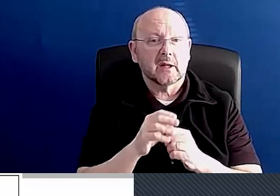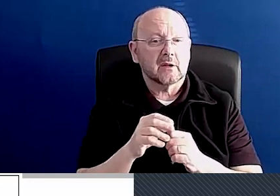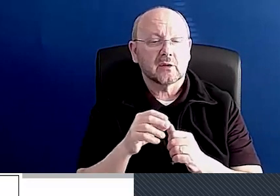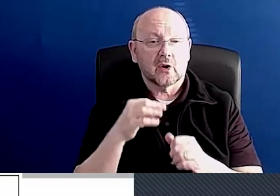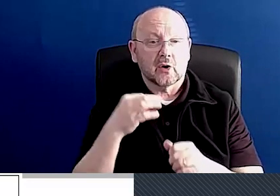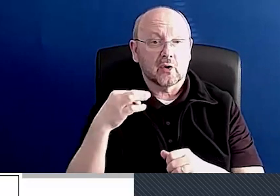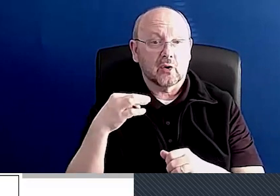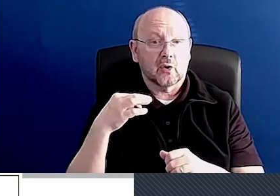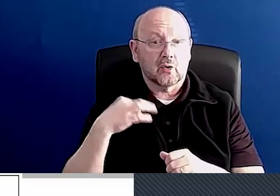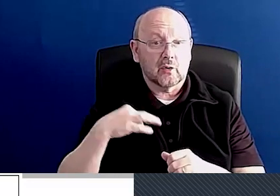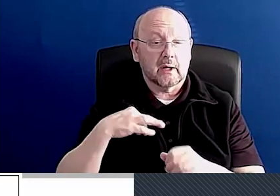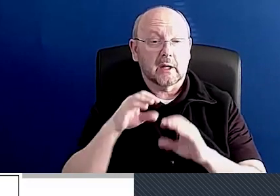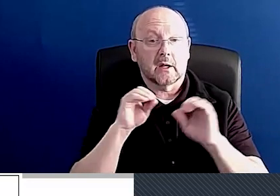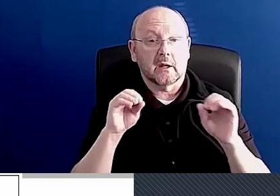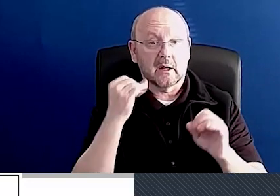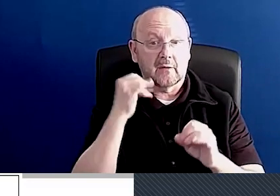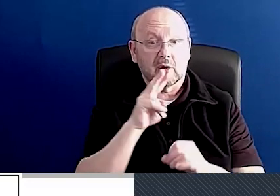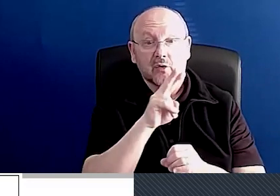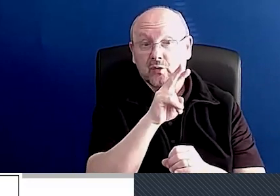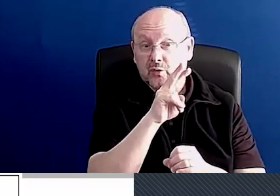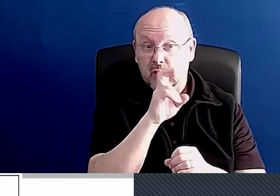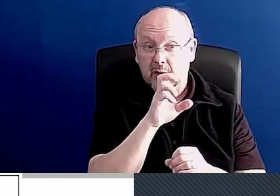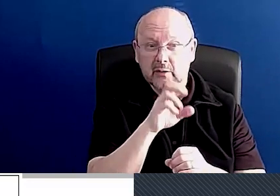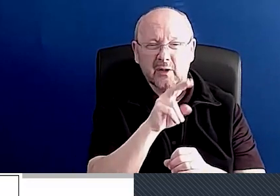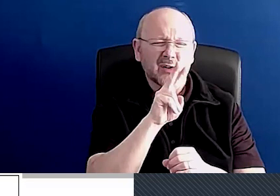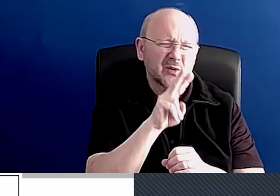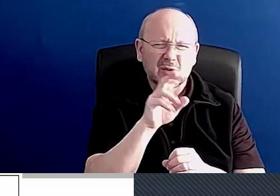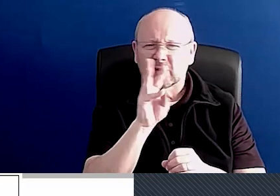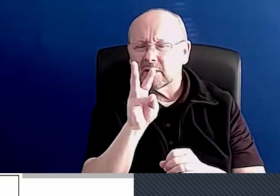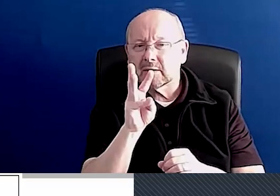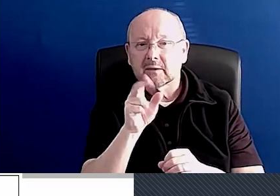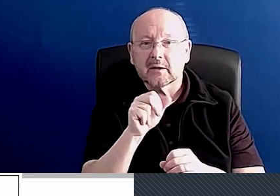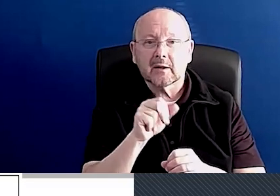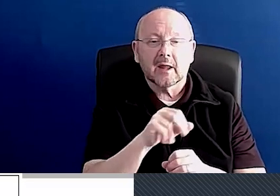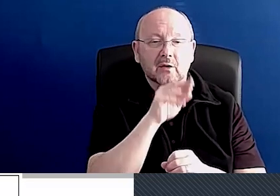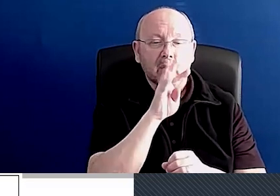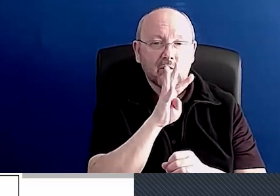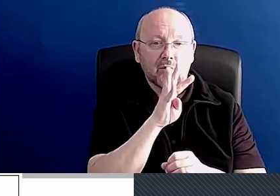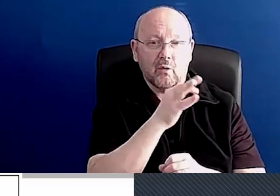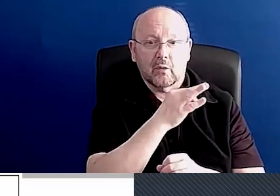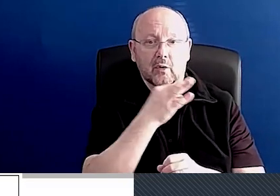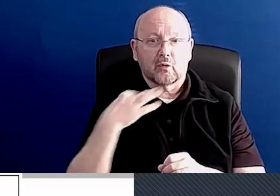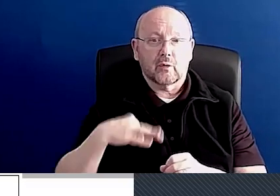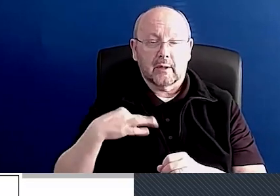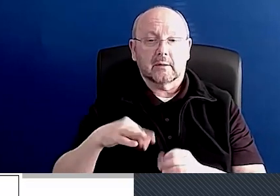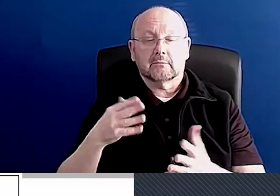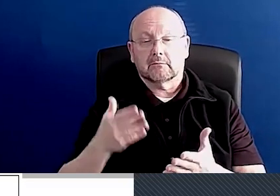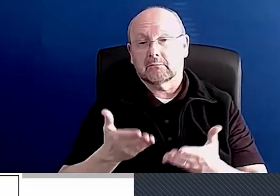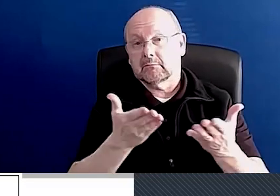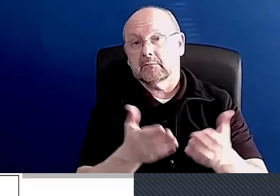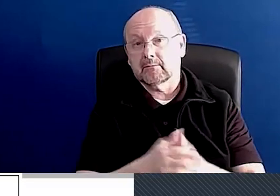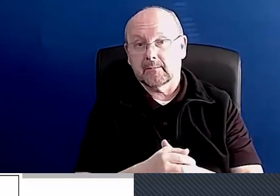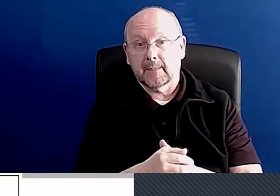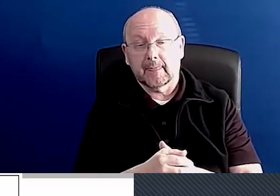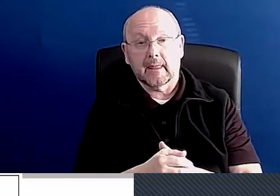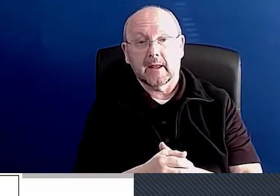offerings, and if it's a 200 prefix, so like 266, those are the 4 credit offerings. So not every class has